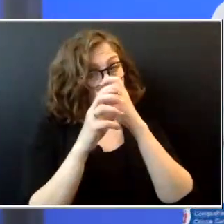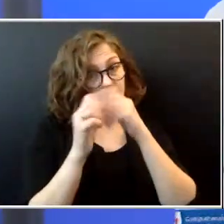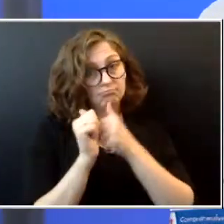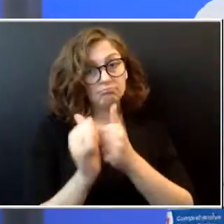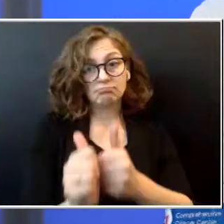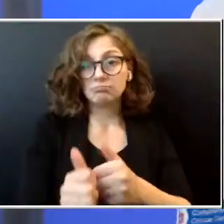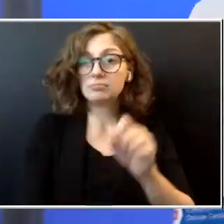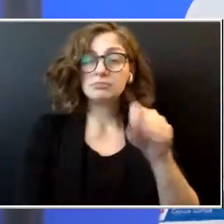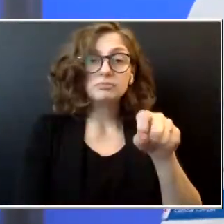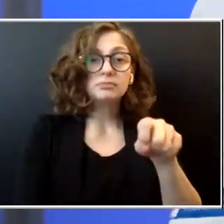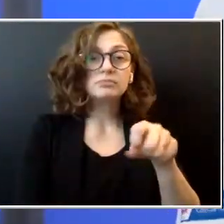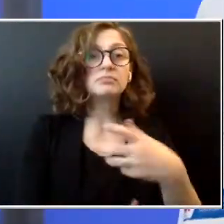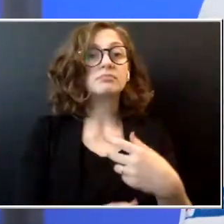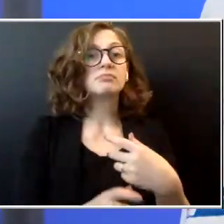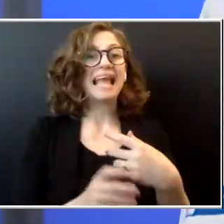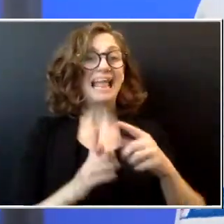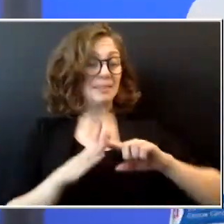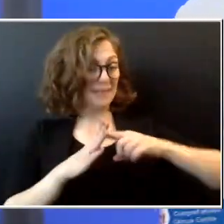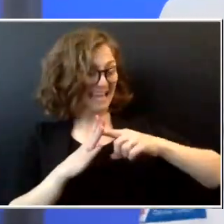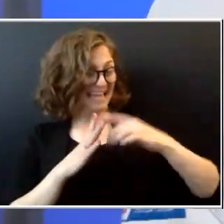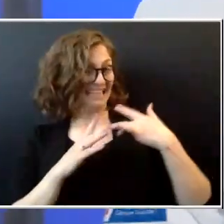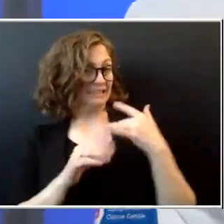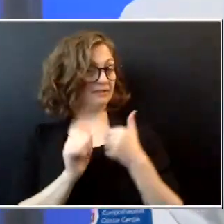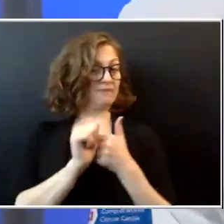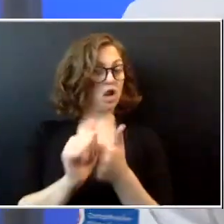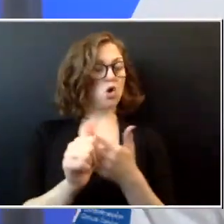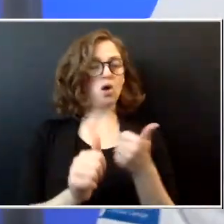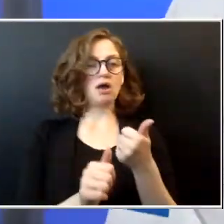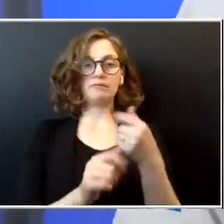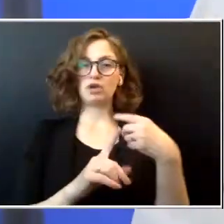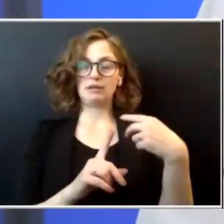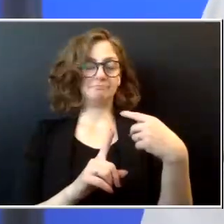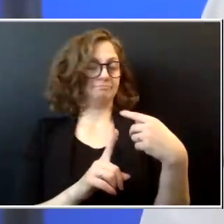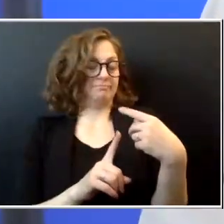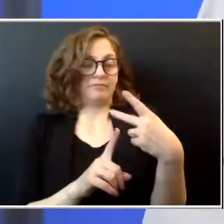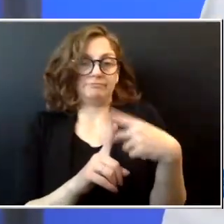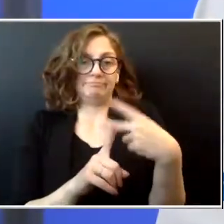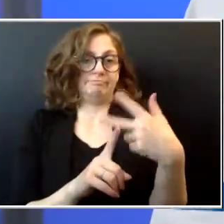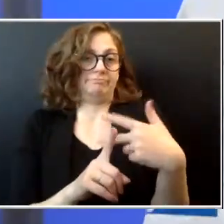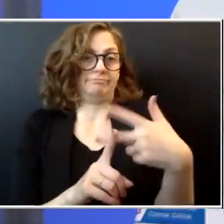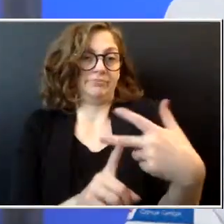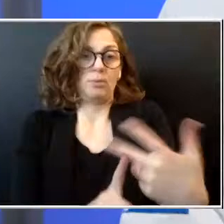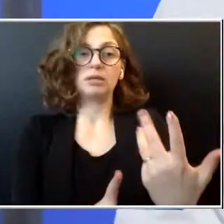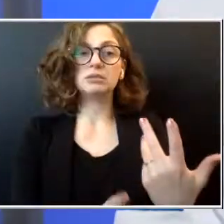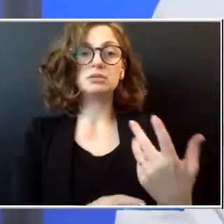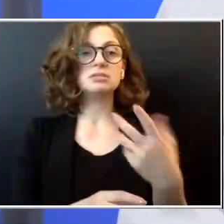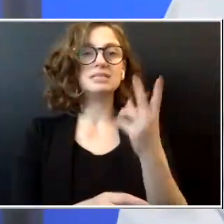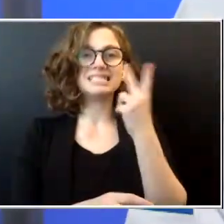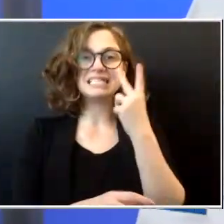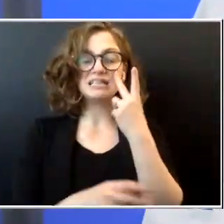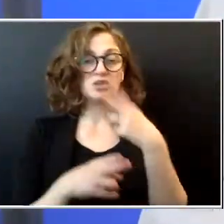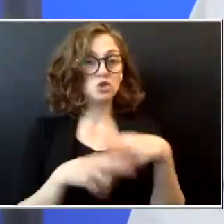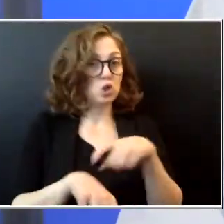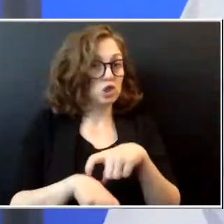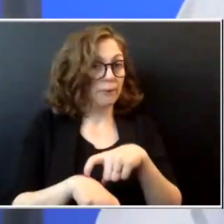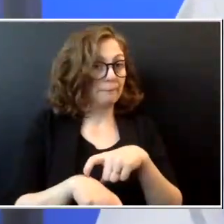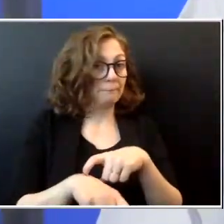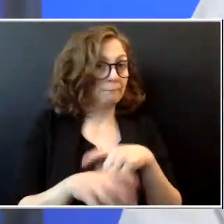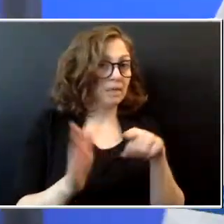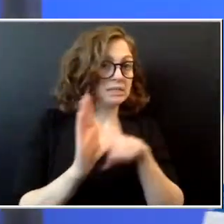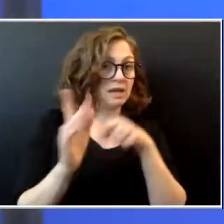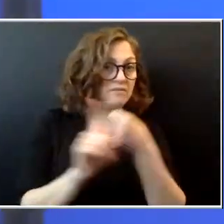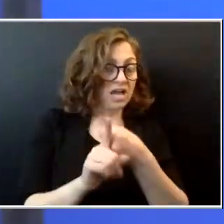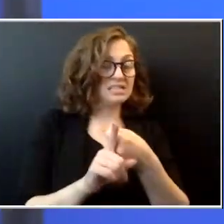for every few months to see if there's short-term side effects. And I do a lot of prostate cancer. We follow prostate cancer patients for 10,